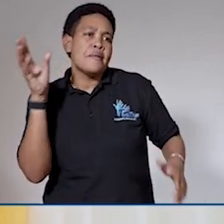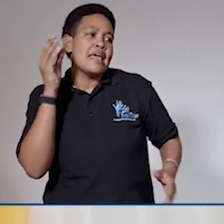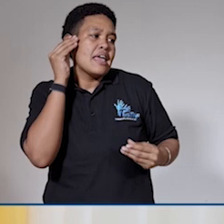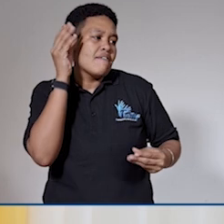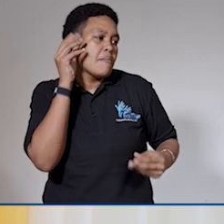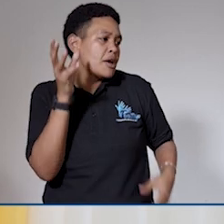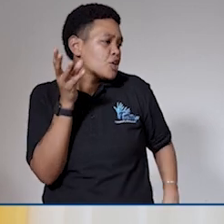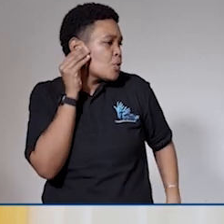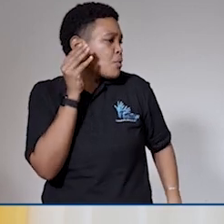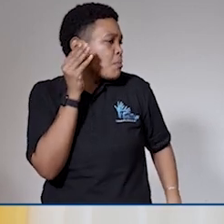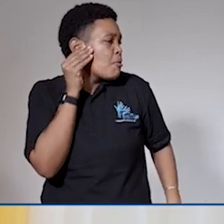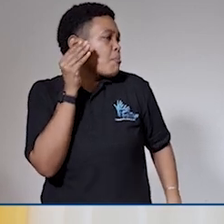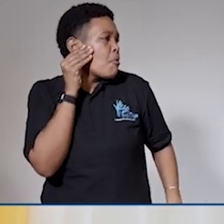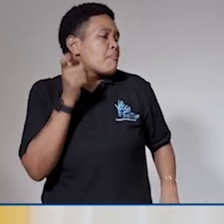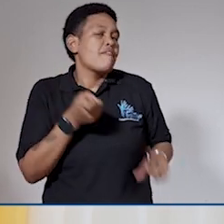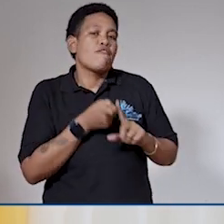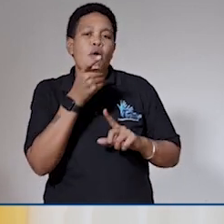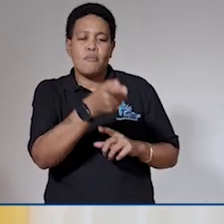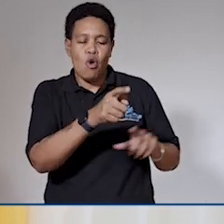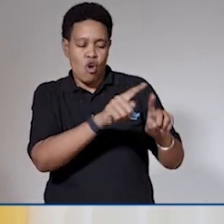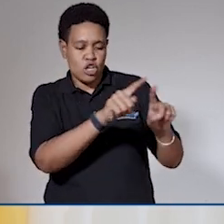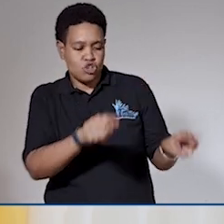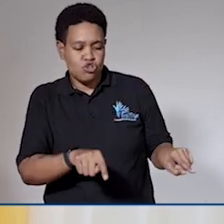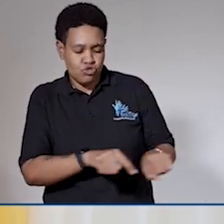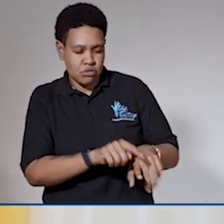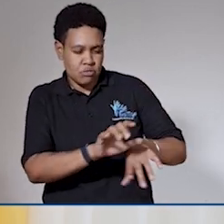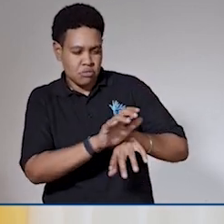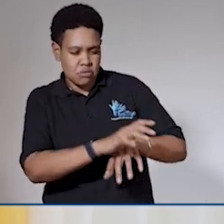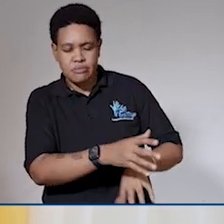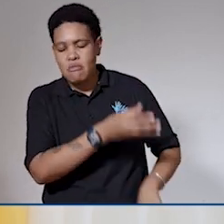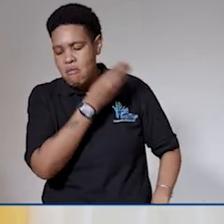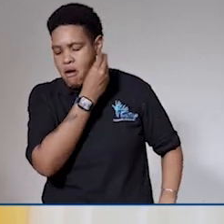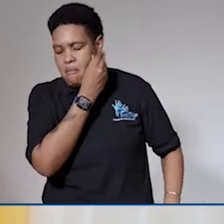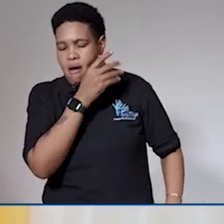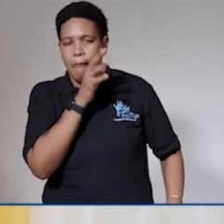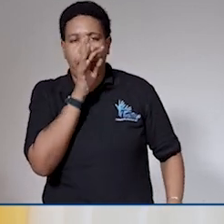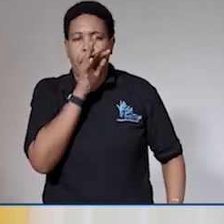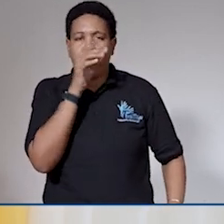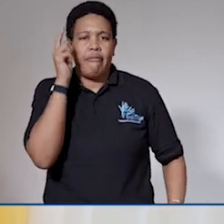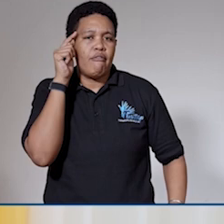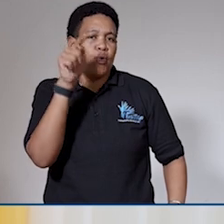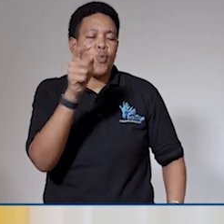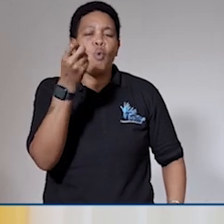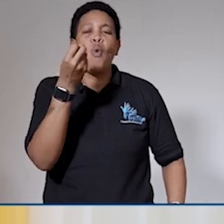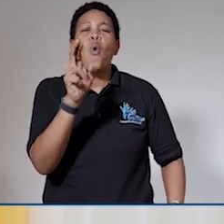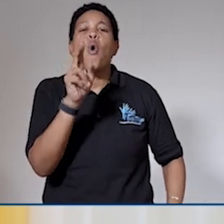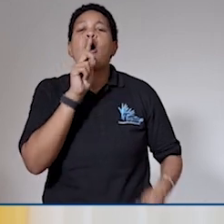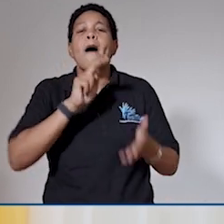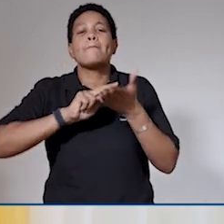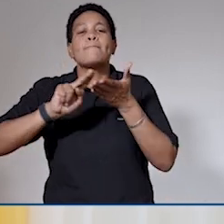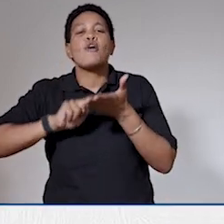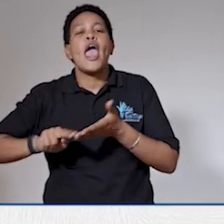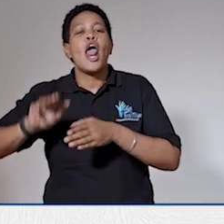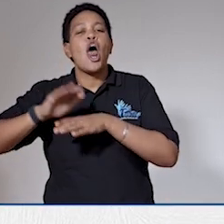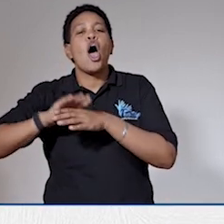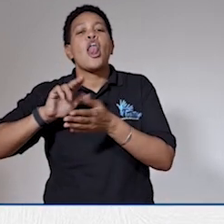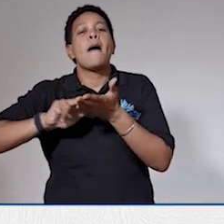your screen and converts it to speech or as braille on a braille display.